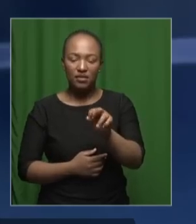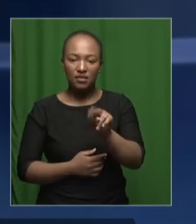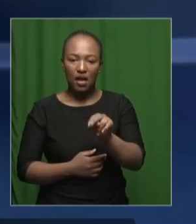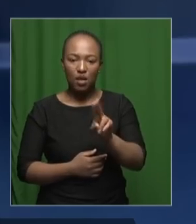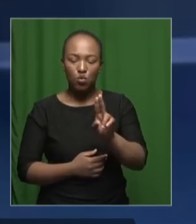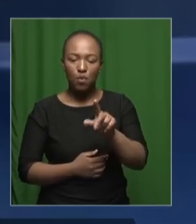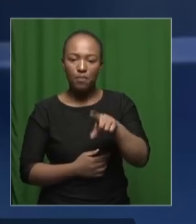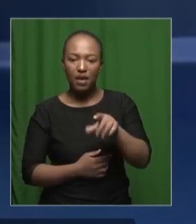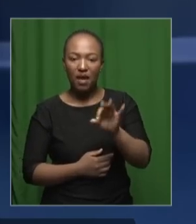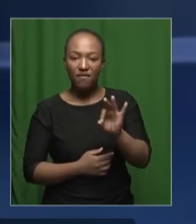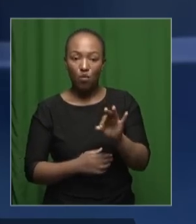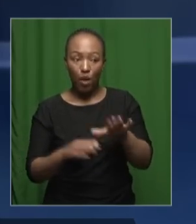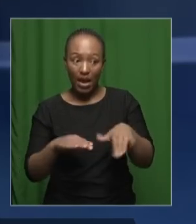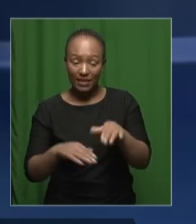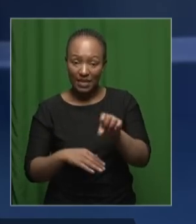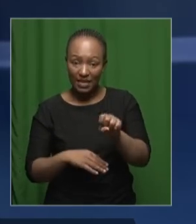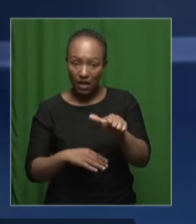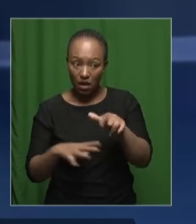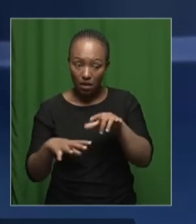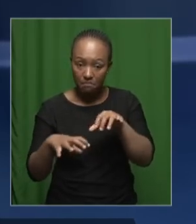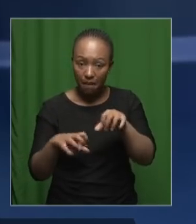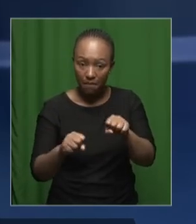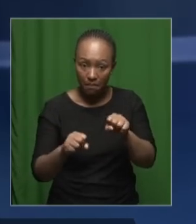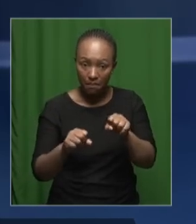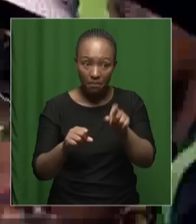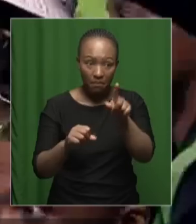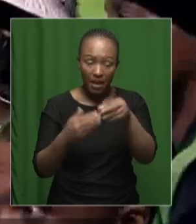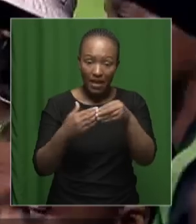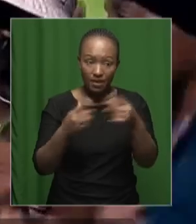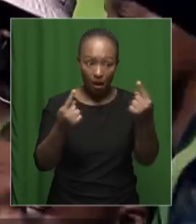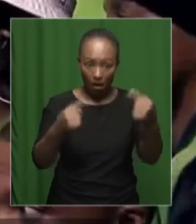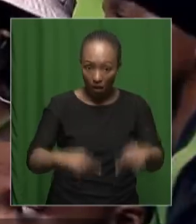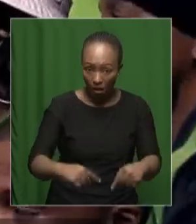this country once ActionSA takes power.